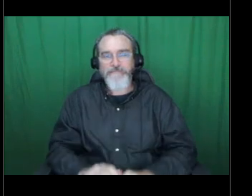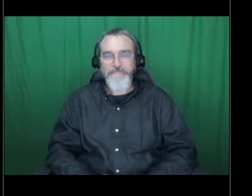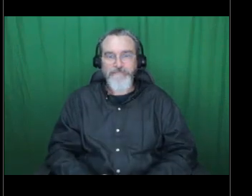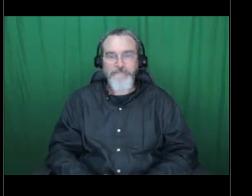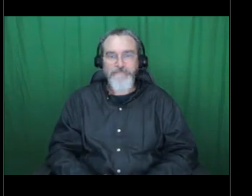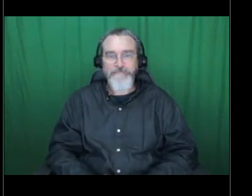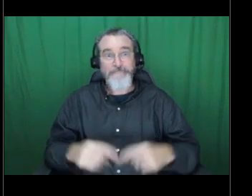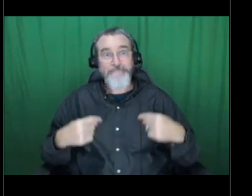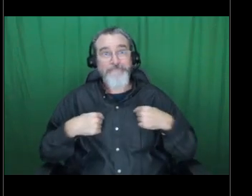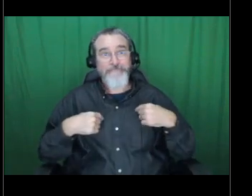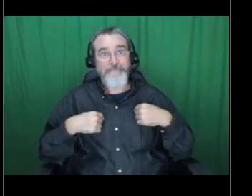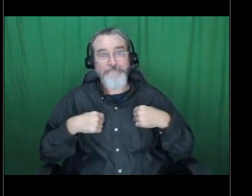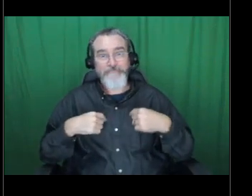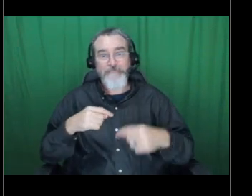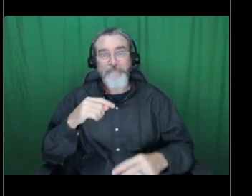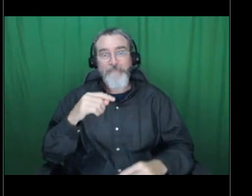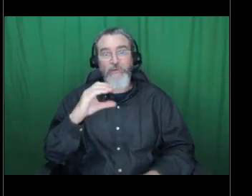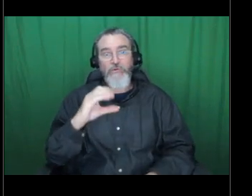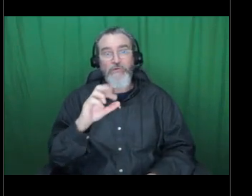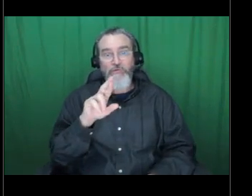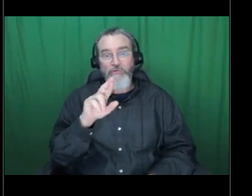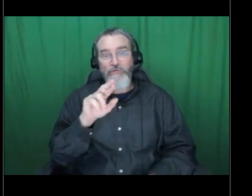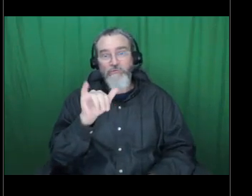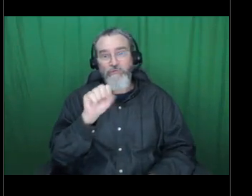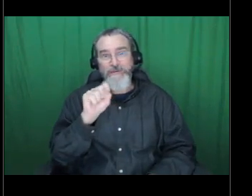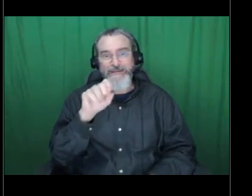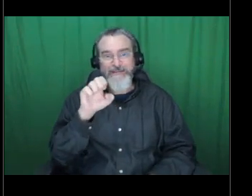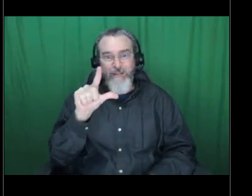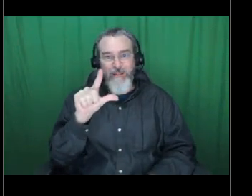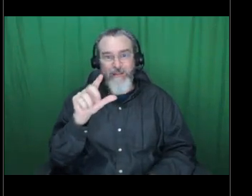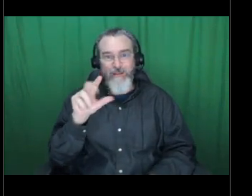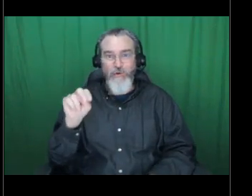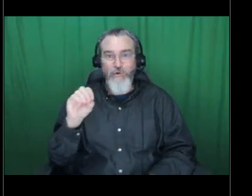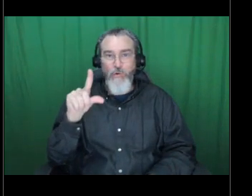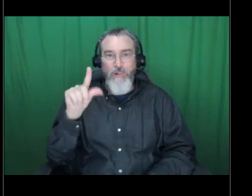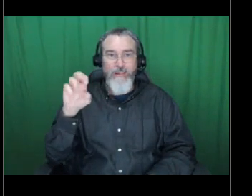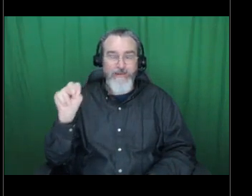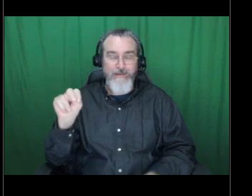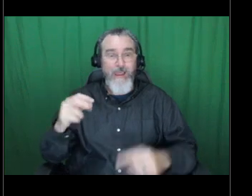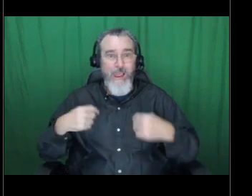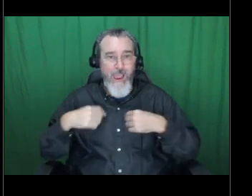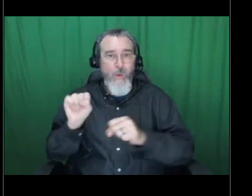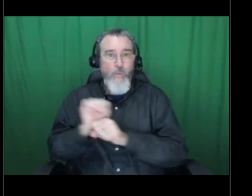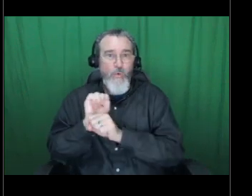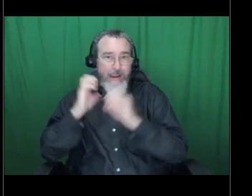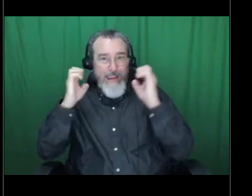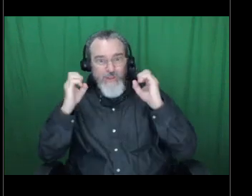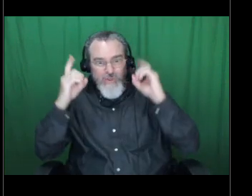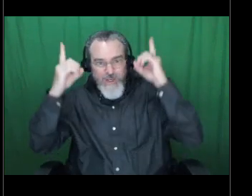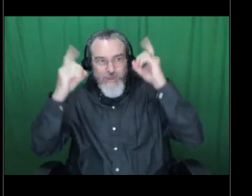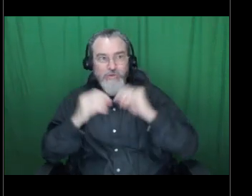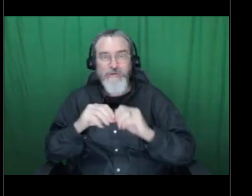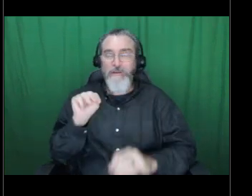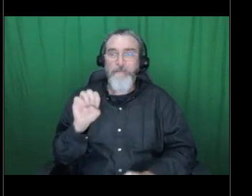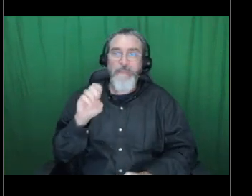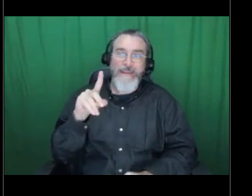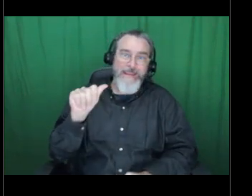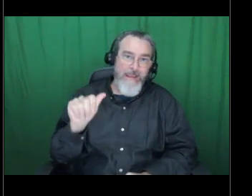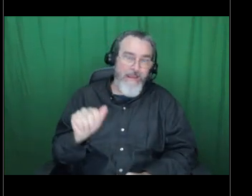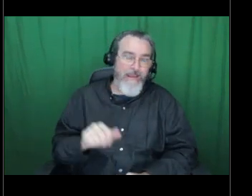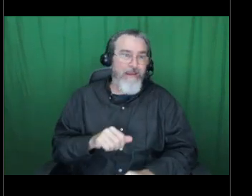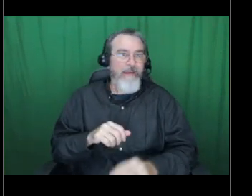I am Crystal Nolan, and I have worked in education, media, and advocacy for over